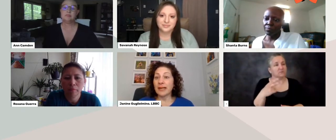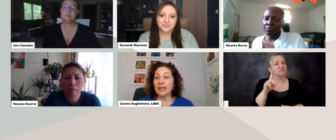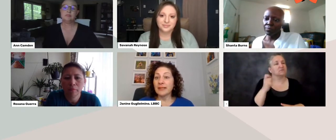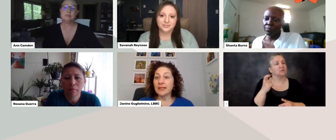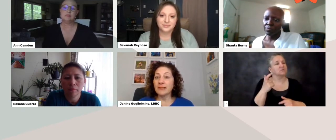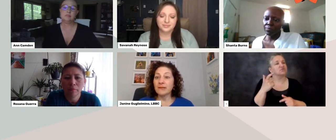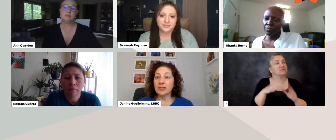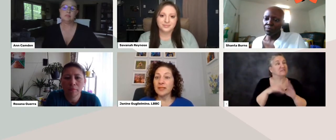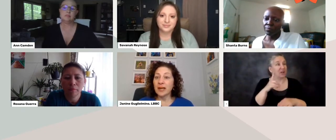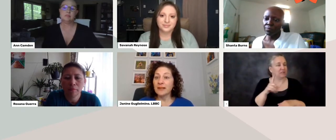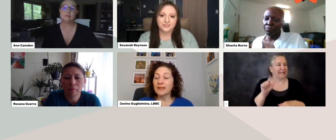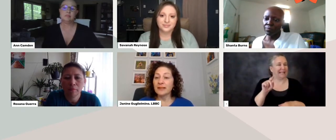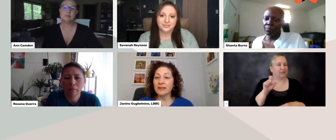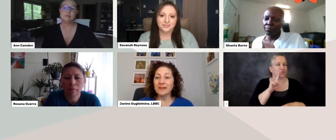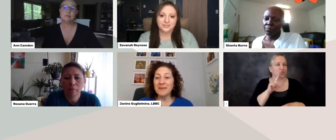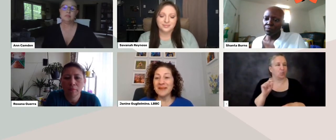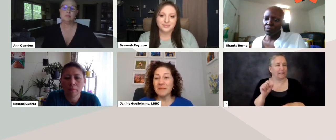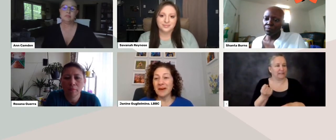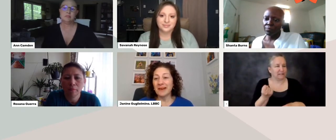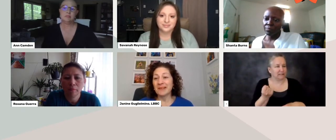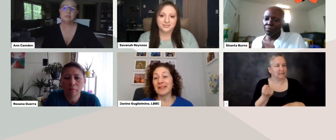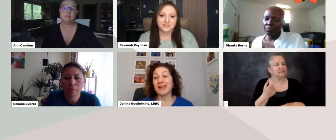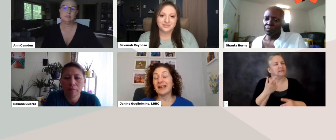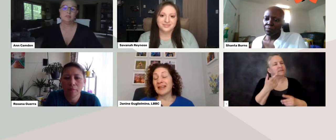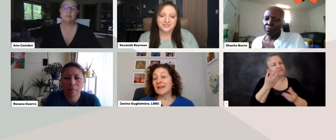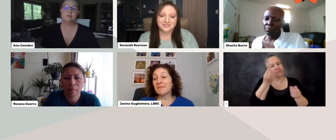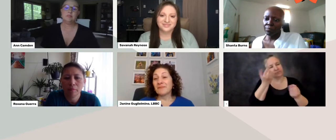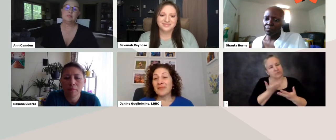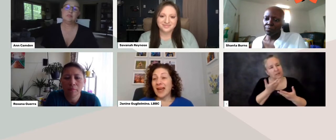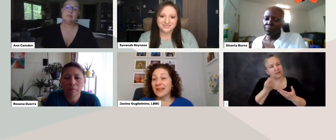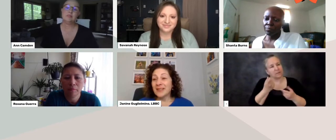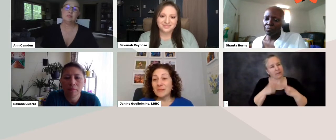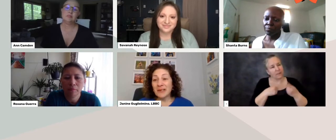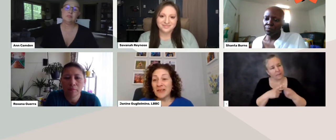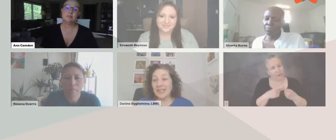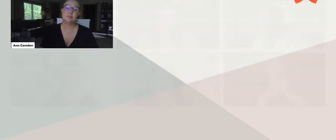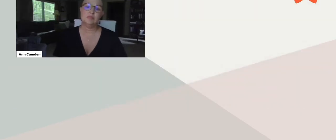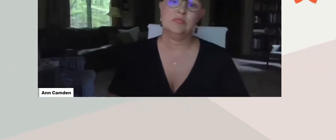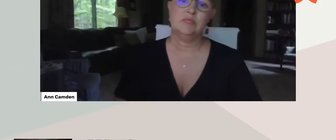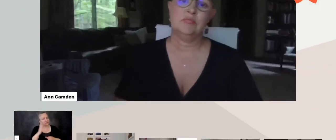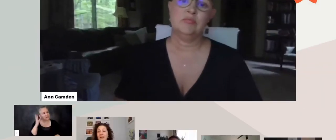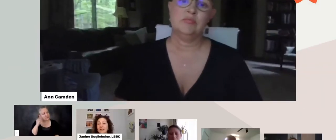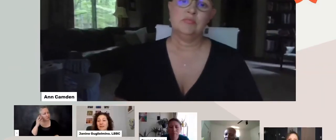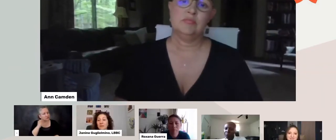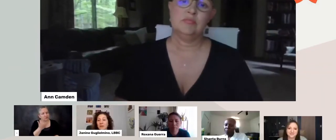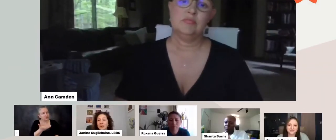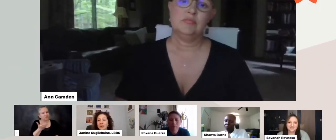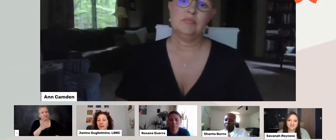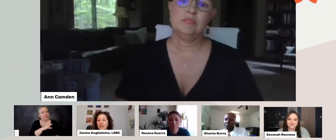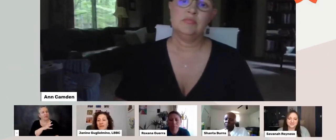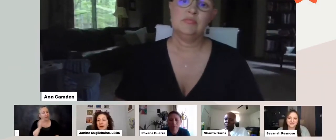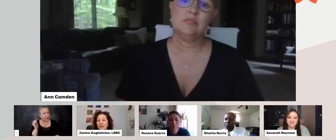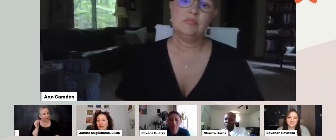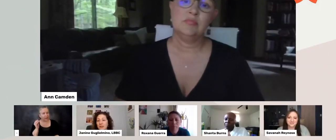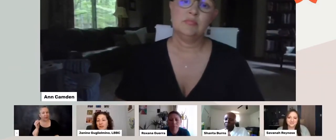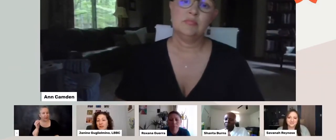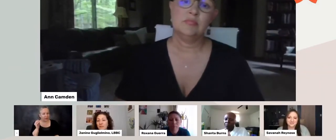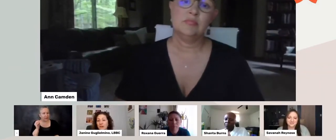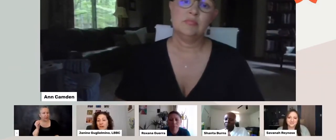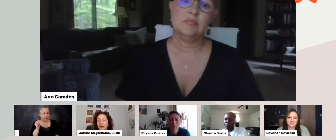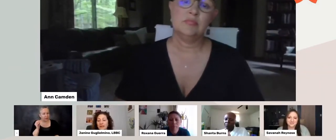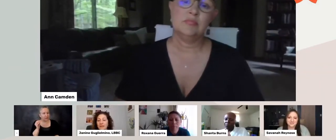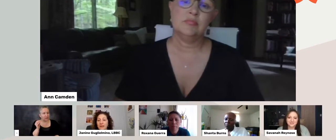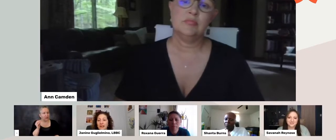late 20s. Can you just tell us a little bit about that experience and where you found